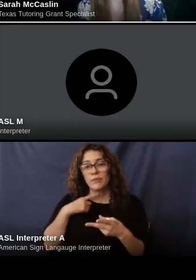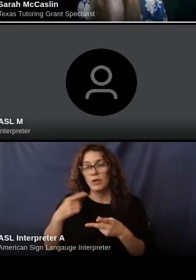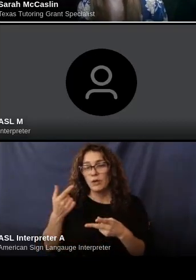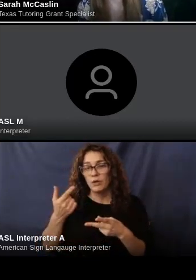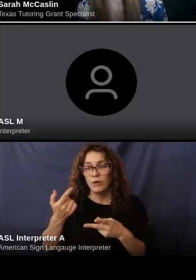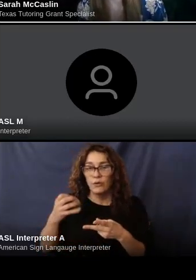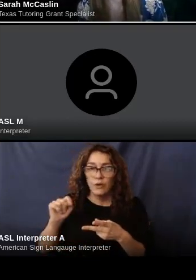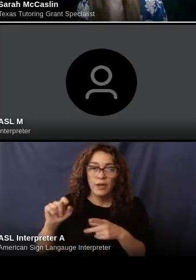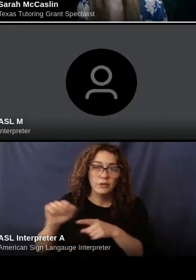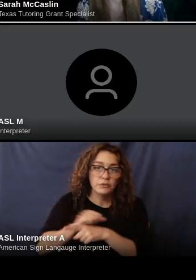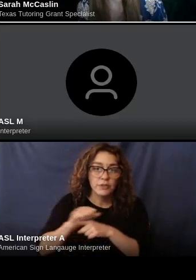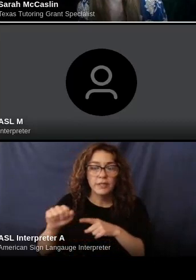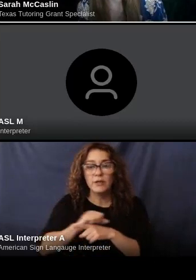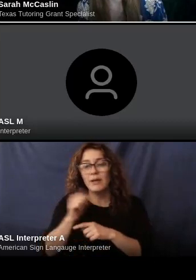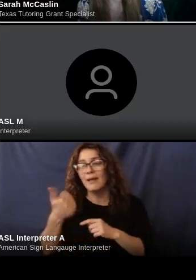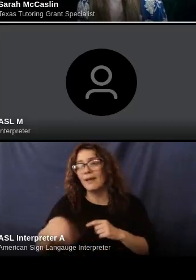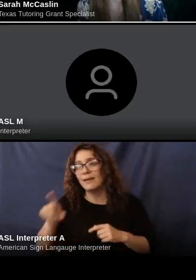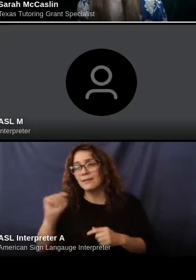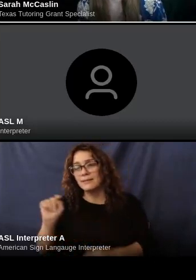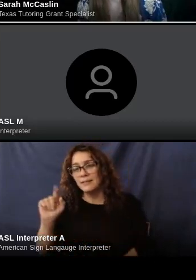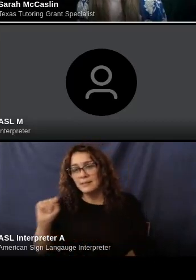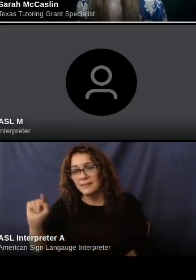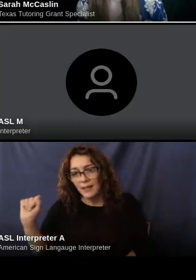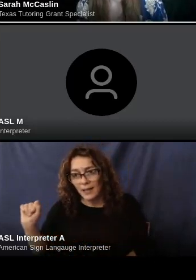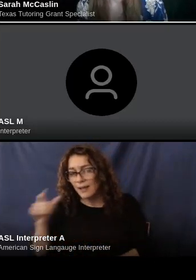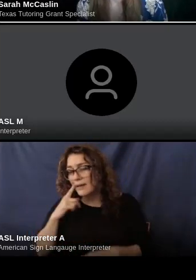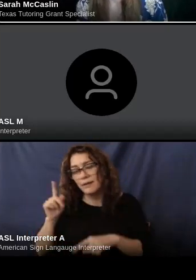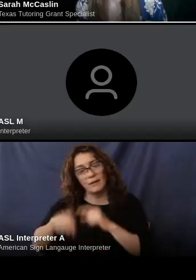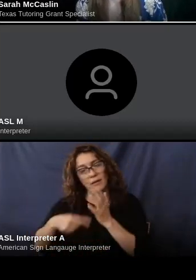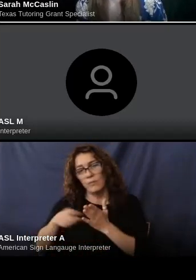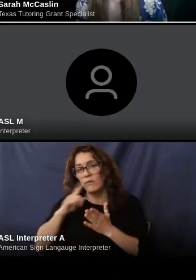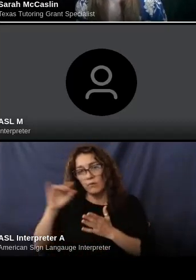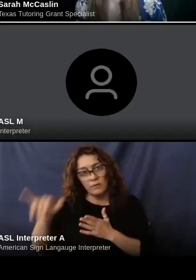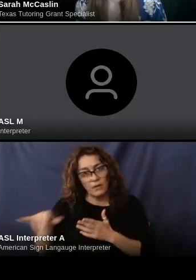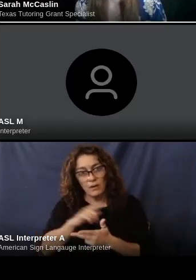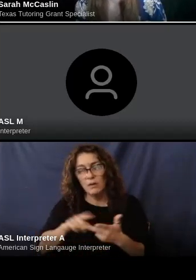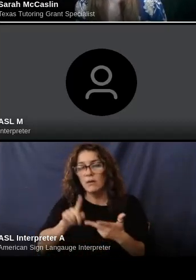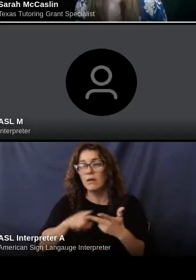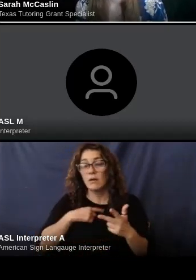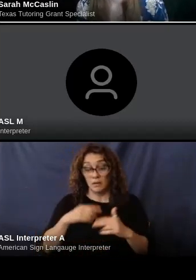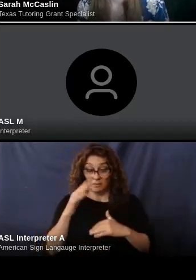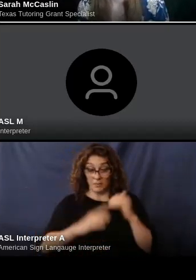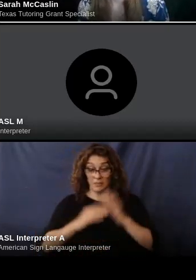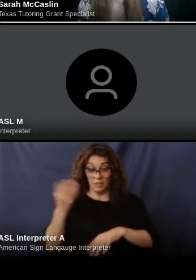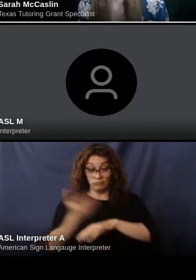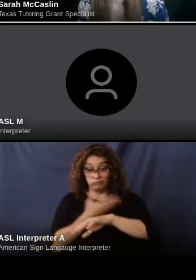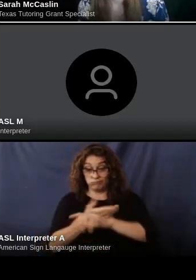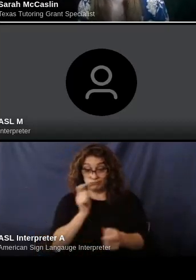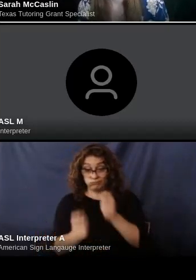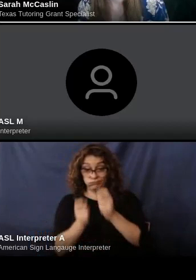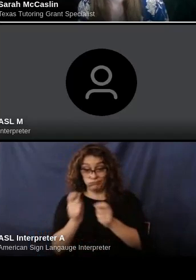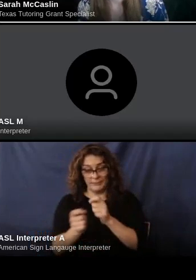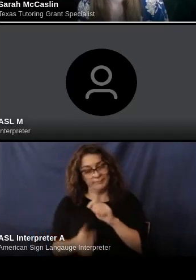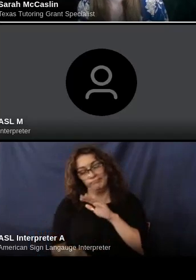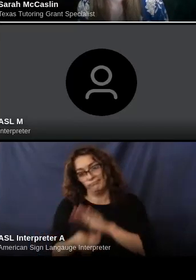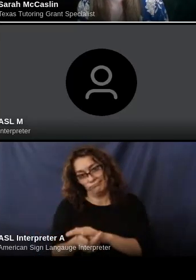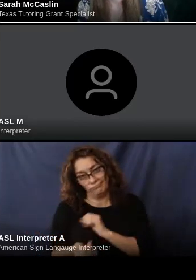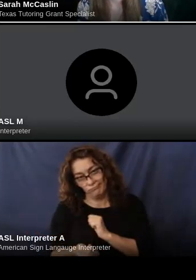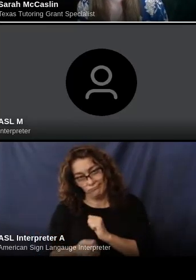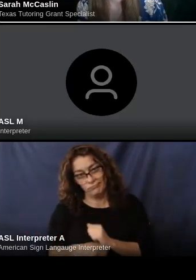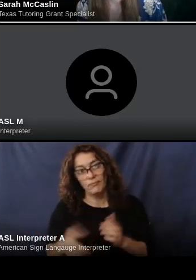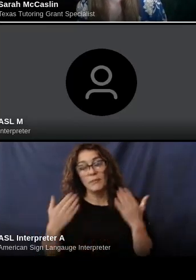or technical assistance as it pertains to grant writing. No building remodels either. 6,300 supplies